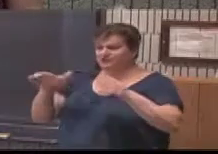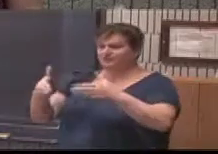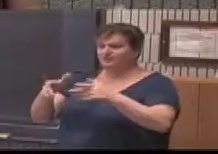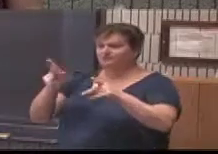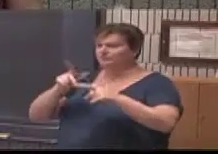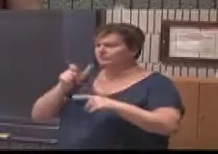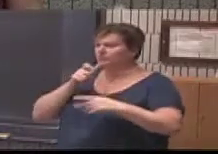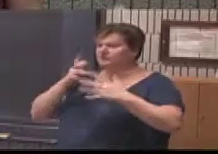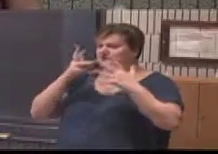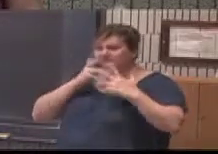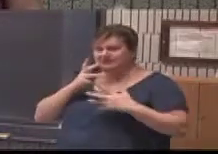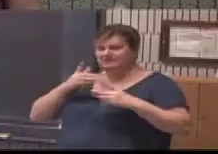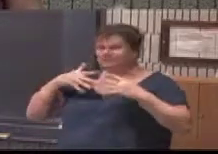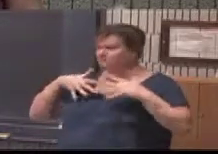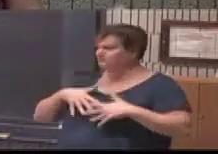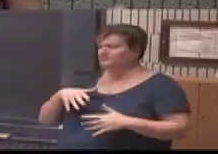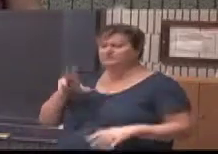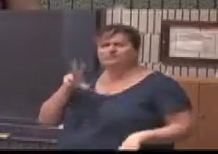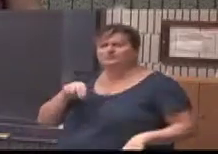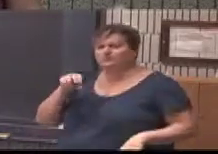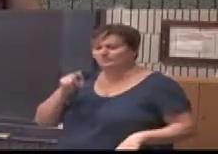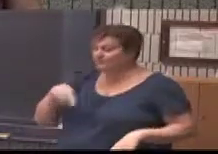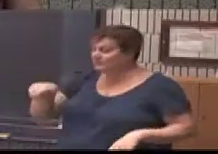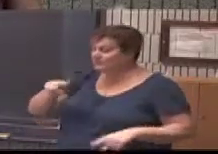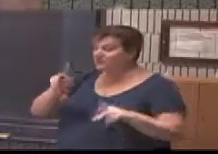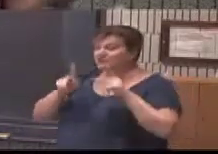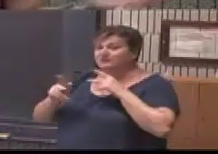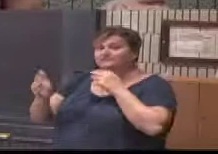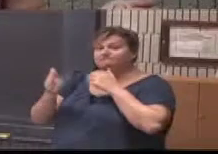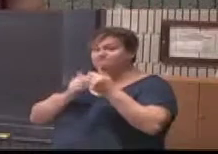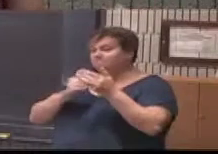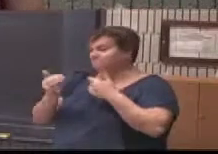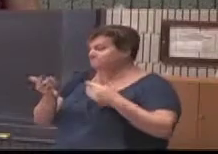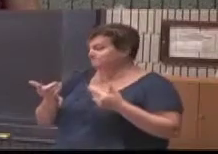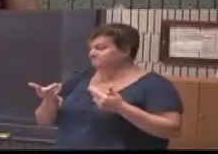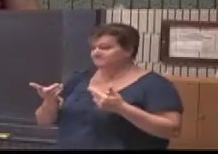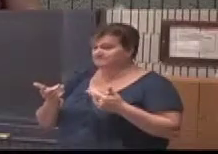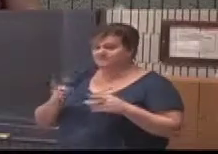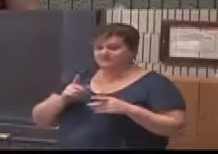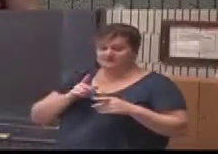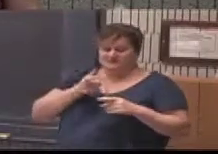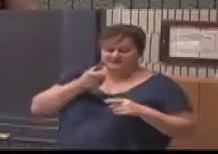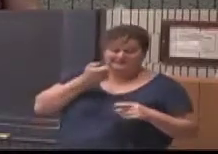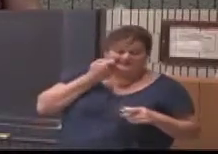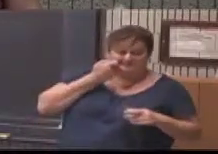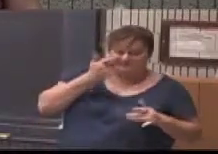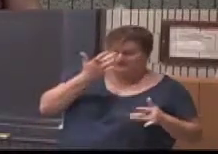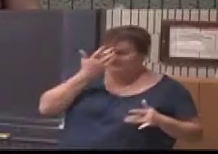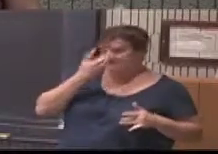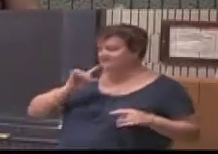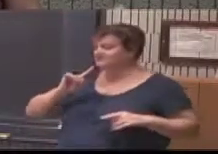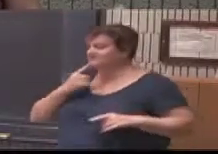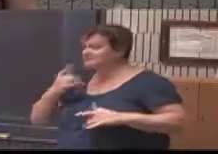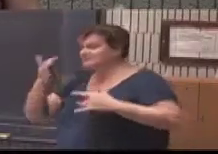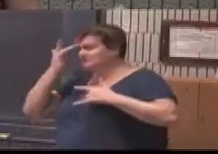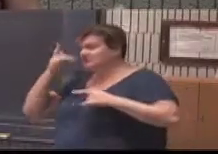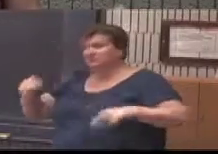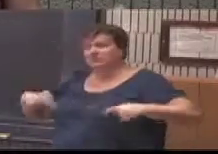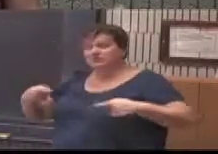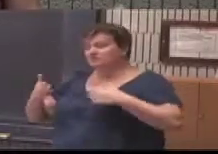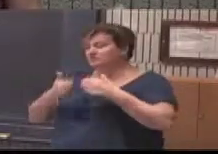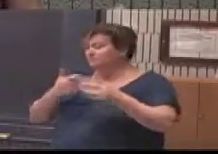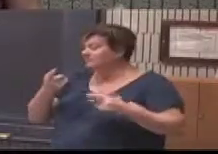that was sad and depressed. This is a group of people who, no matter where they were, even if they were in a wheelchair and not able to